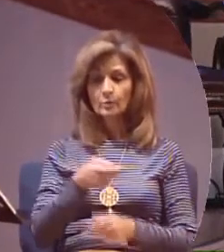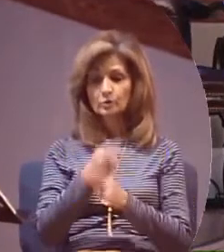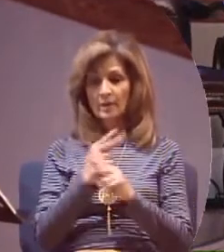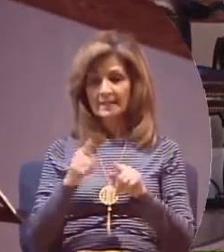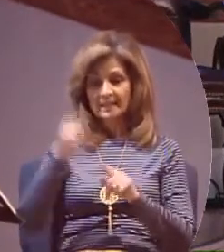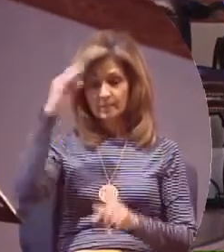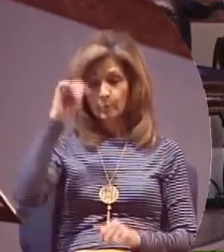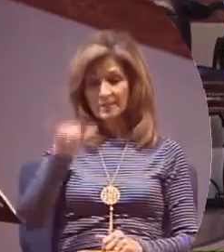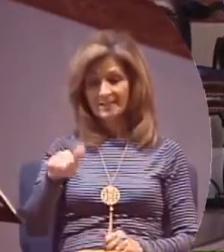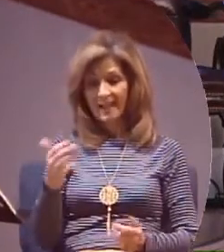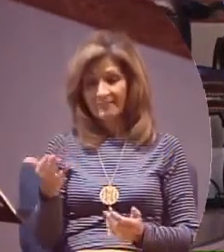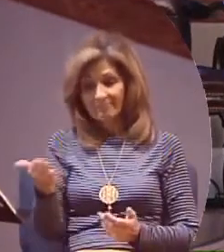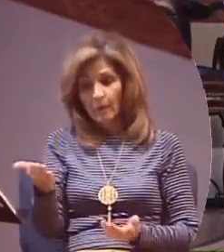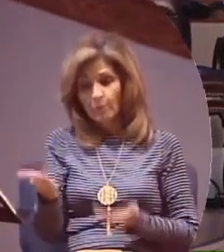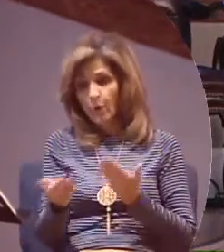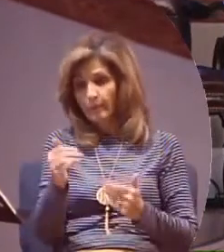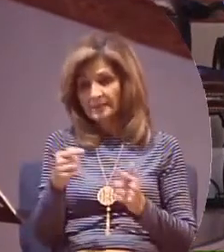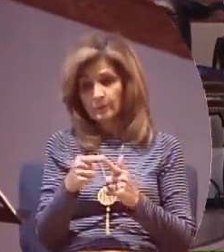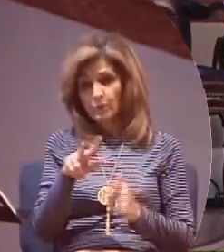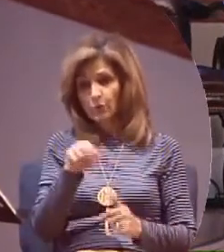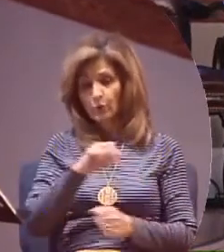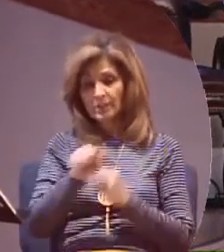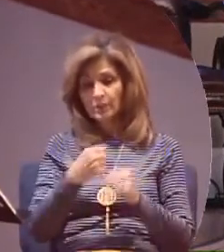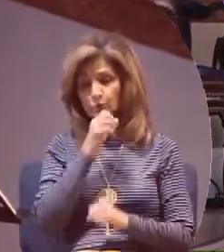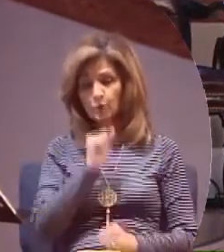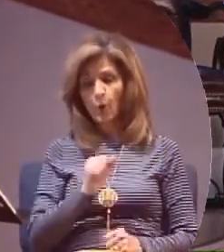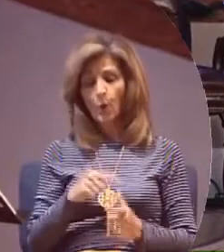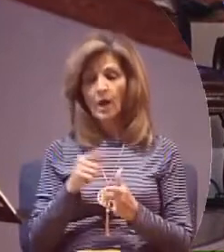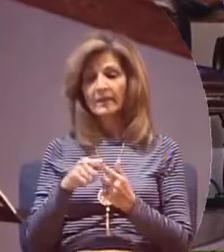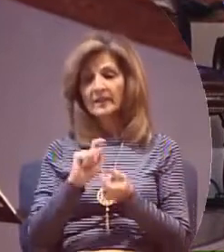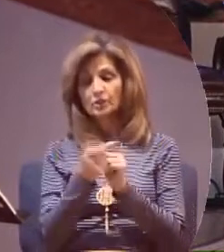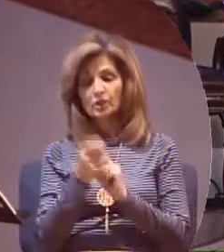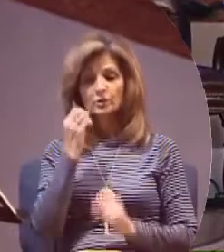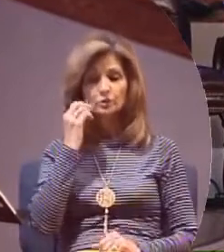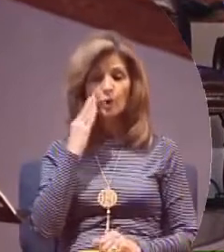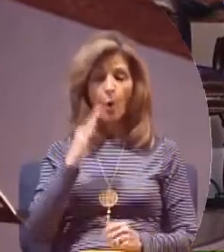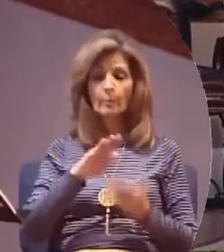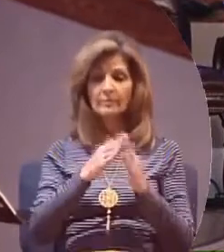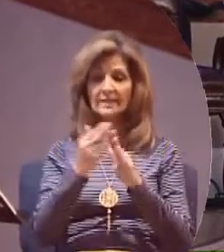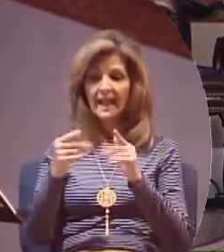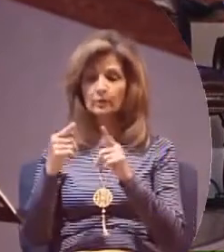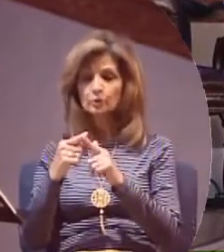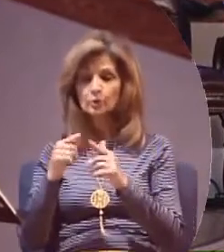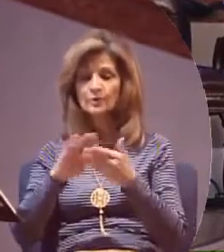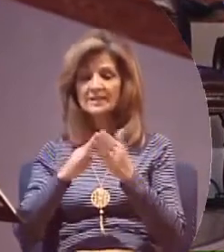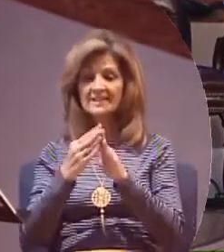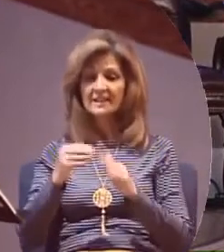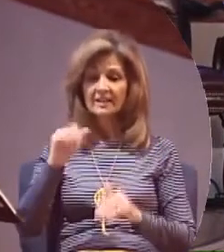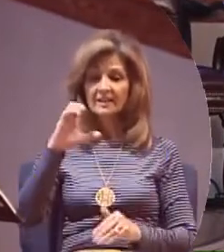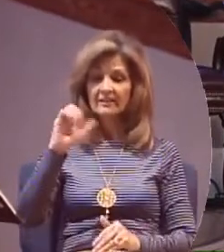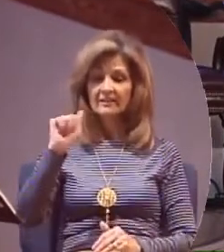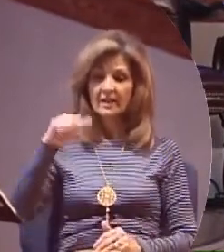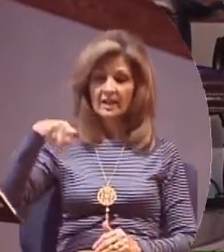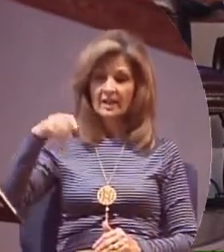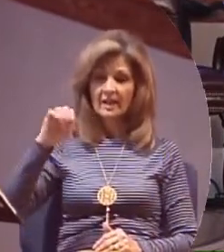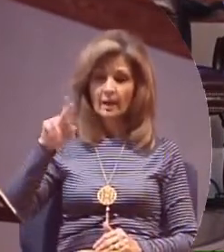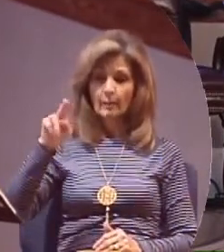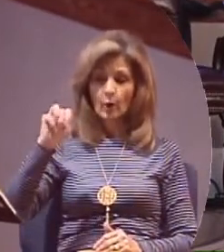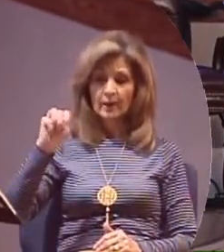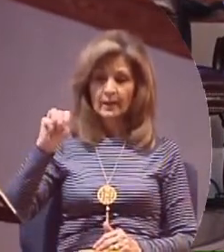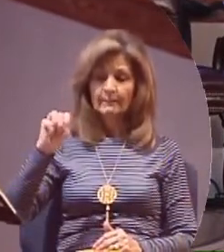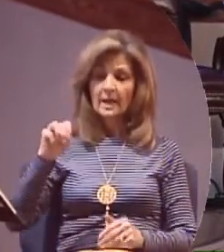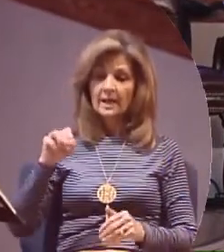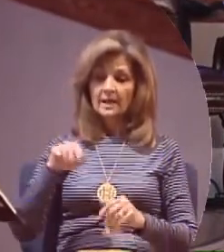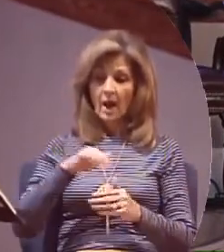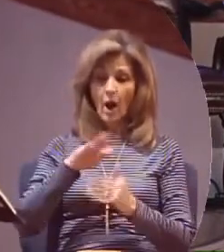he stayed there probably till he was 30 years old. Then he switched his hometown from Nazareth to the city of Capernaum. But all those years,